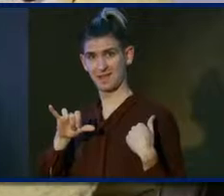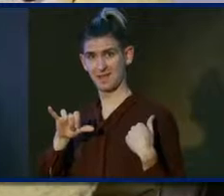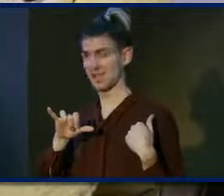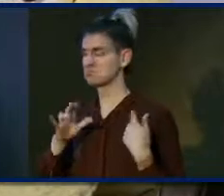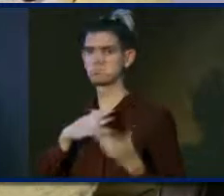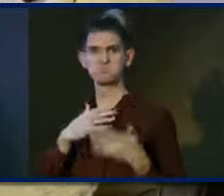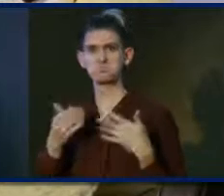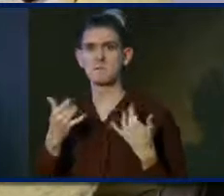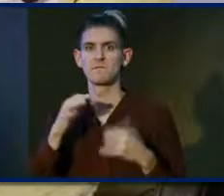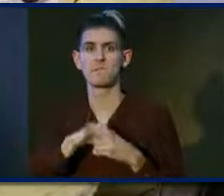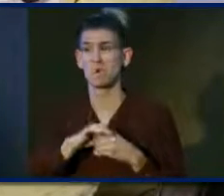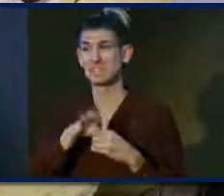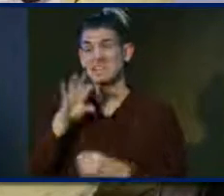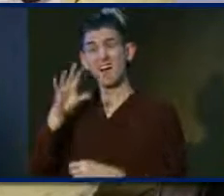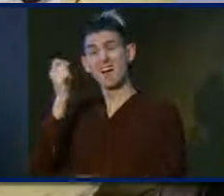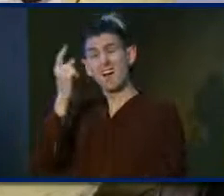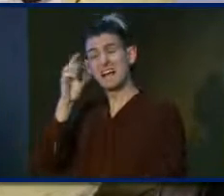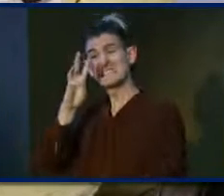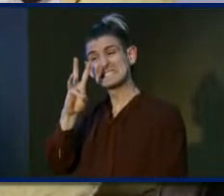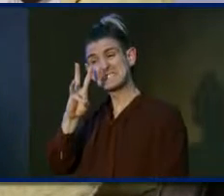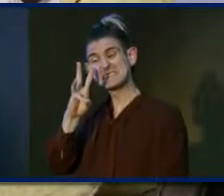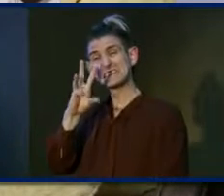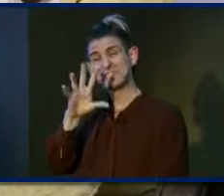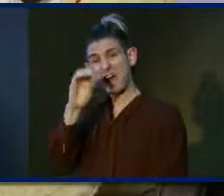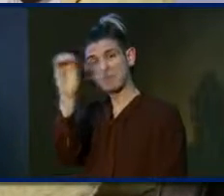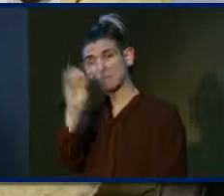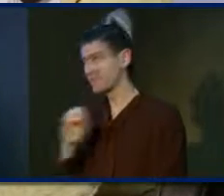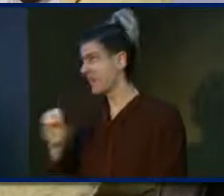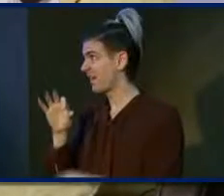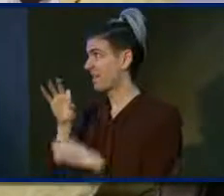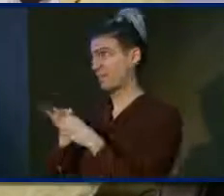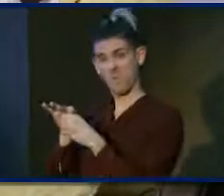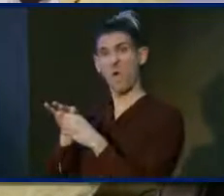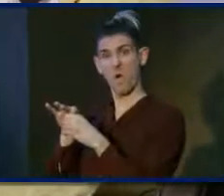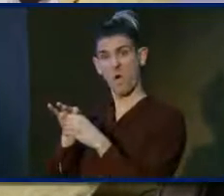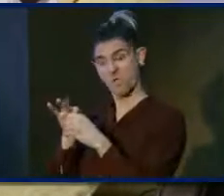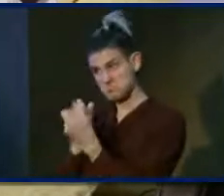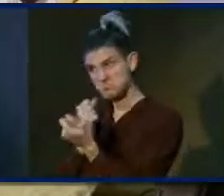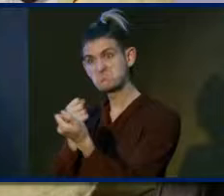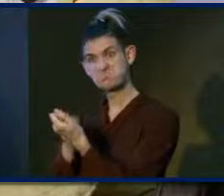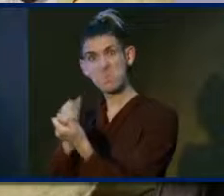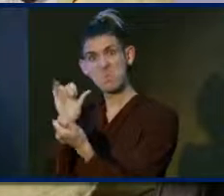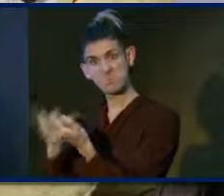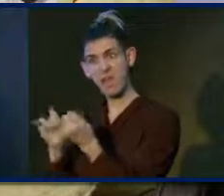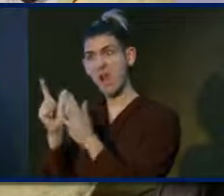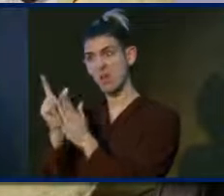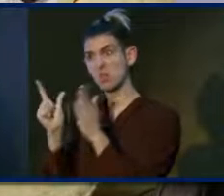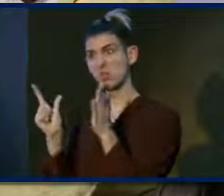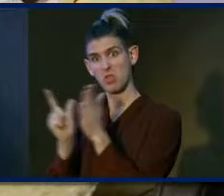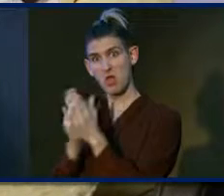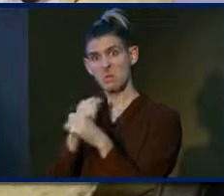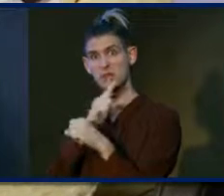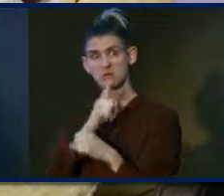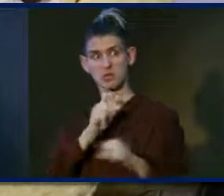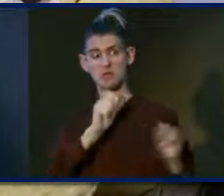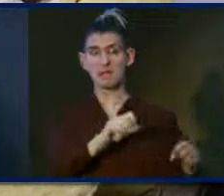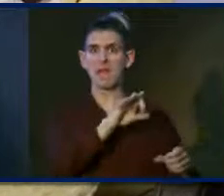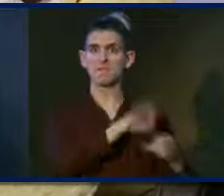vote, or at least more than 60% of the vote, in a year when Republicans were winning the governor's race.